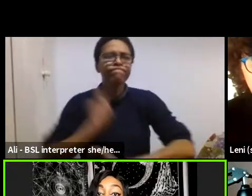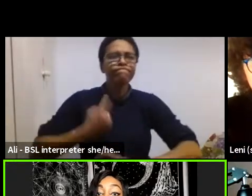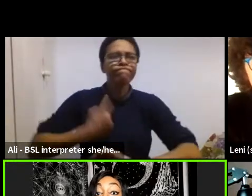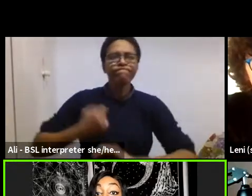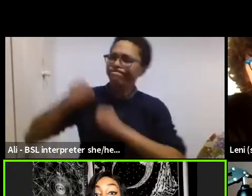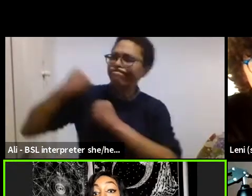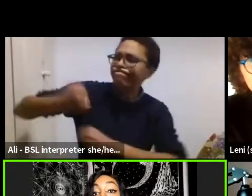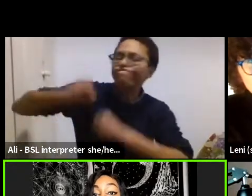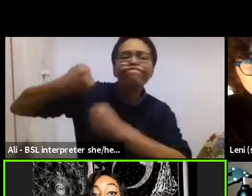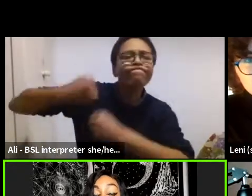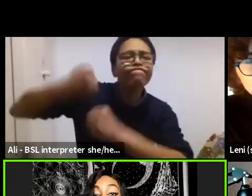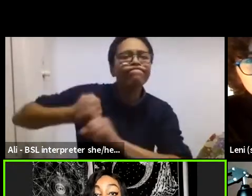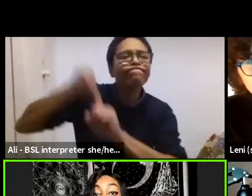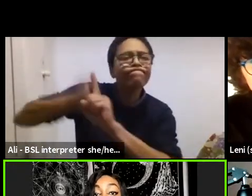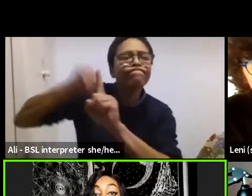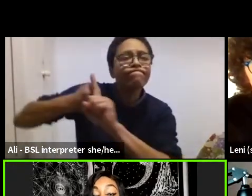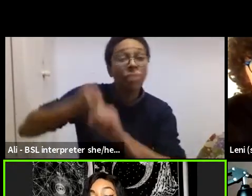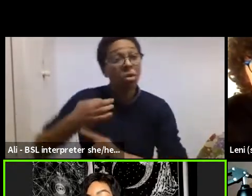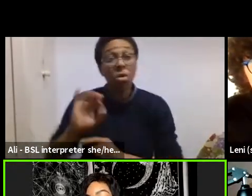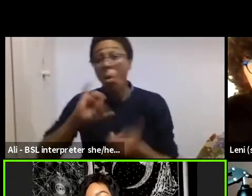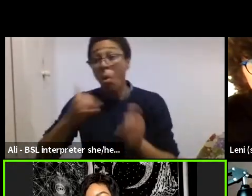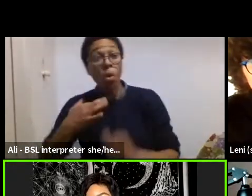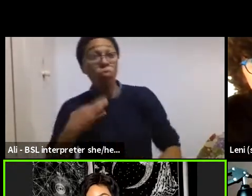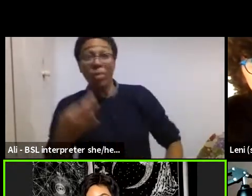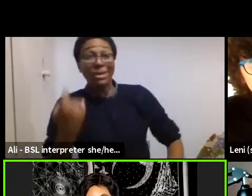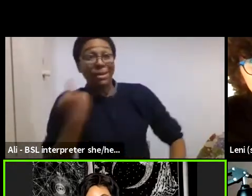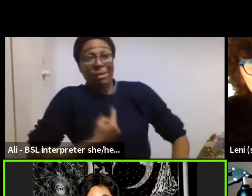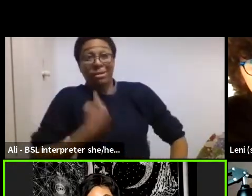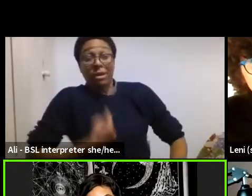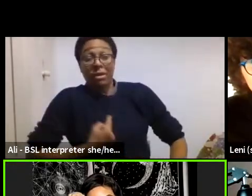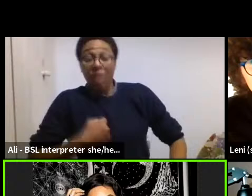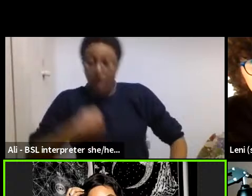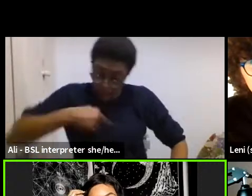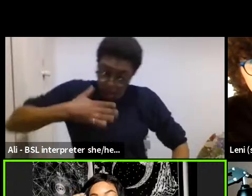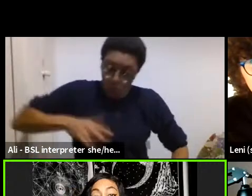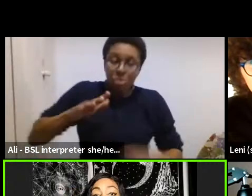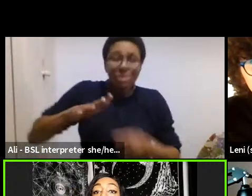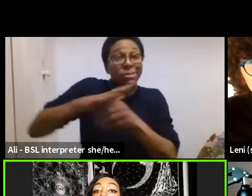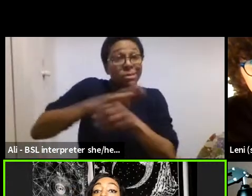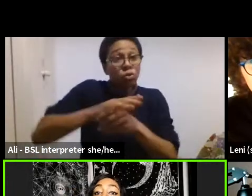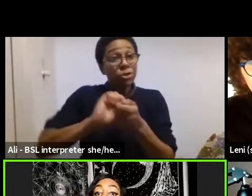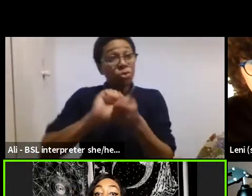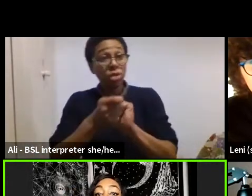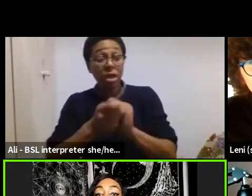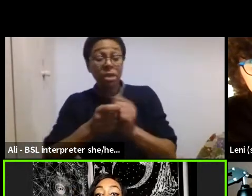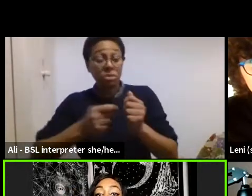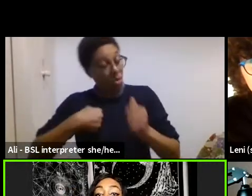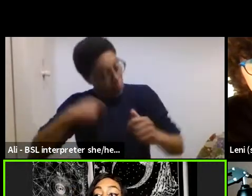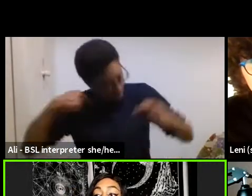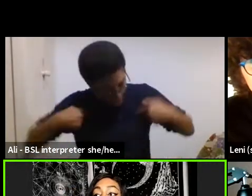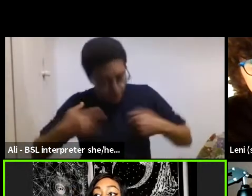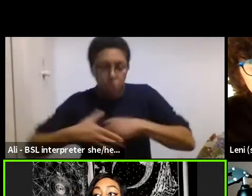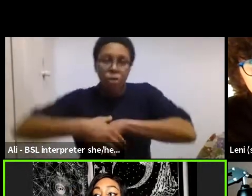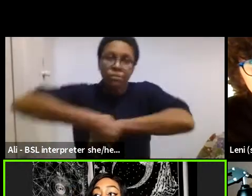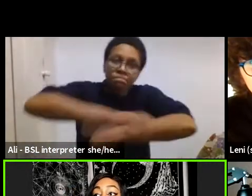themselves represented and just represent myself and be the change that I wanted to see. And I think